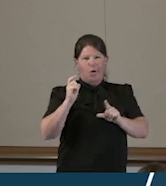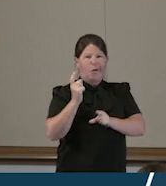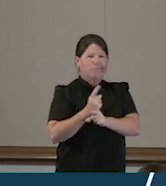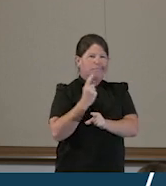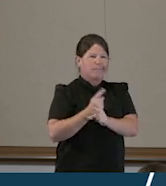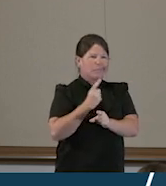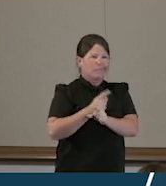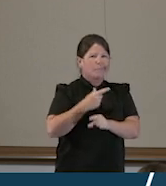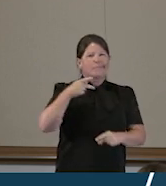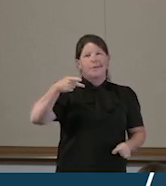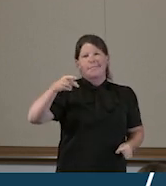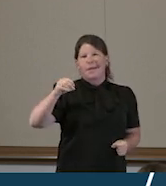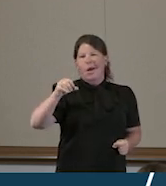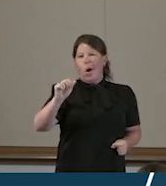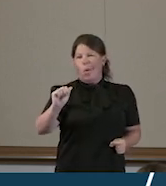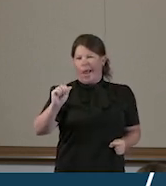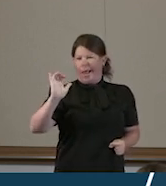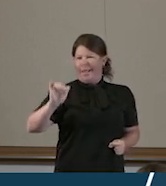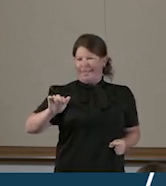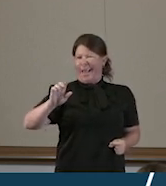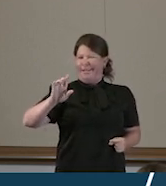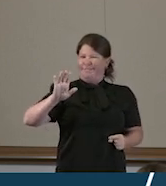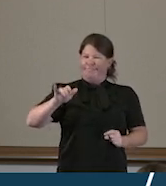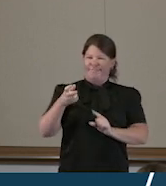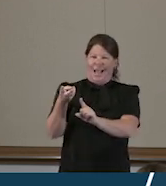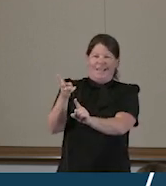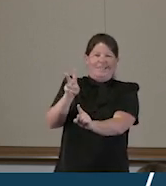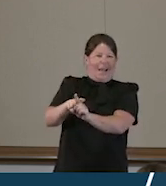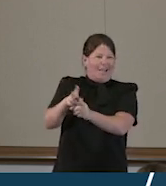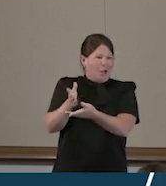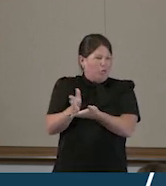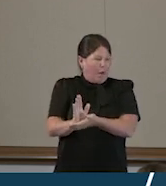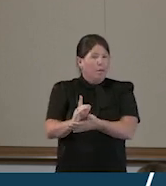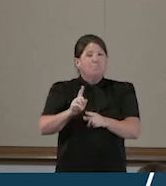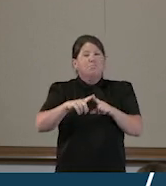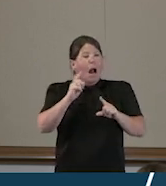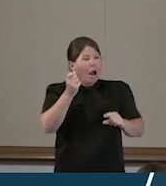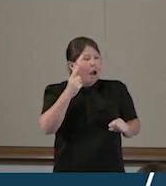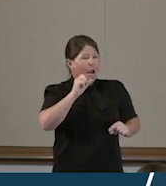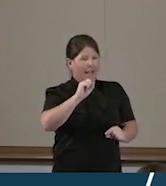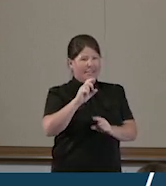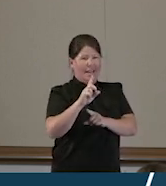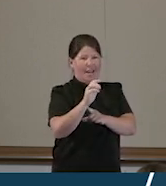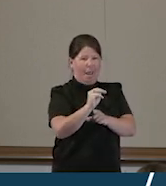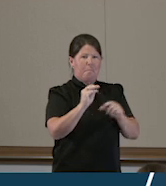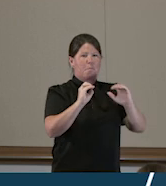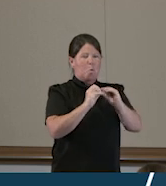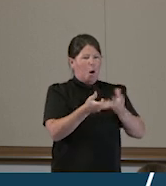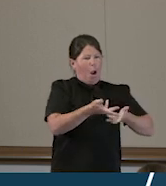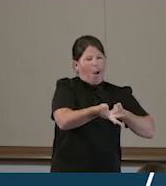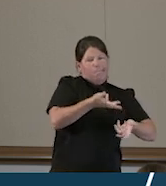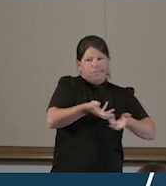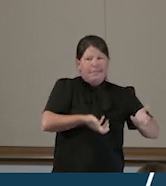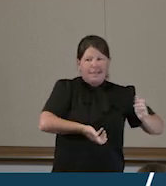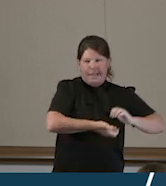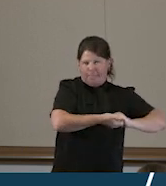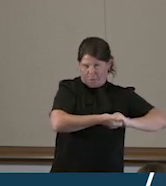discussed. A POA delegates rights. SDM, really, it's a collaborative process.